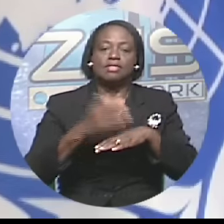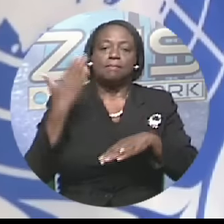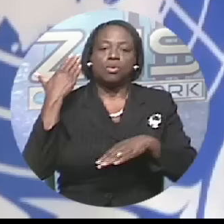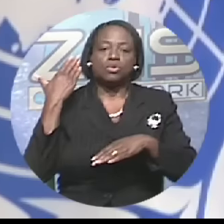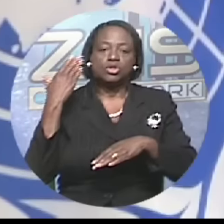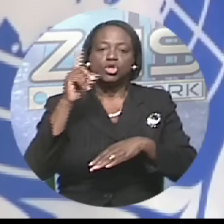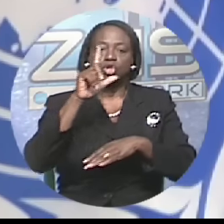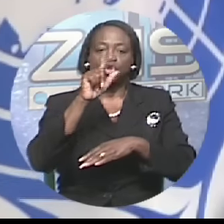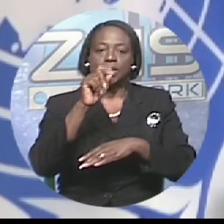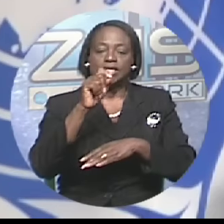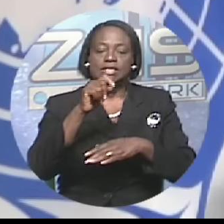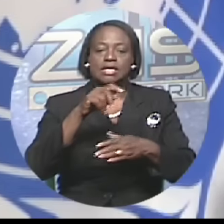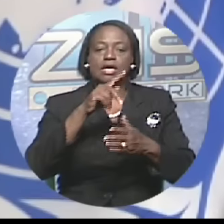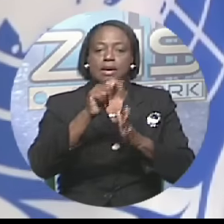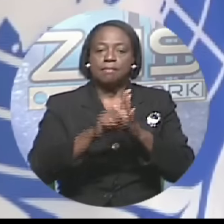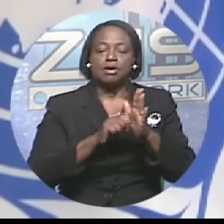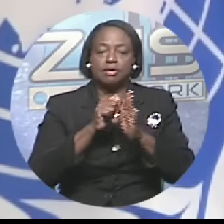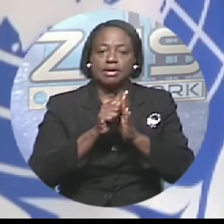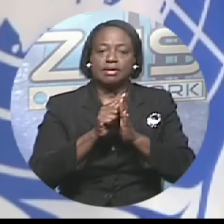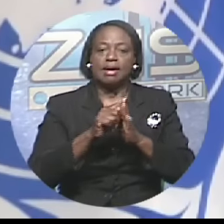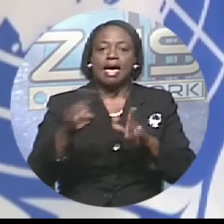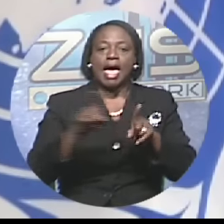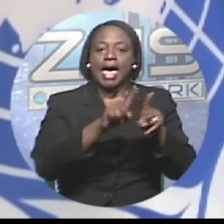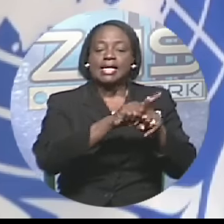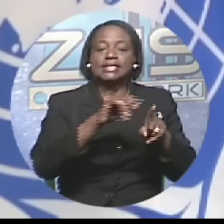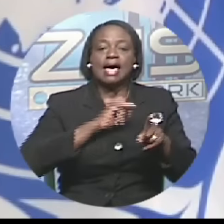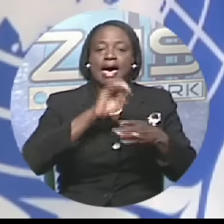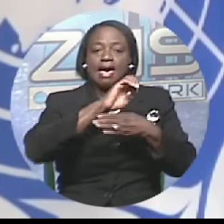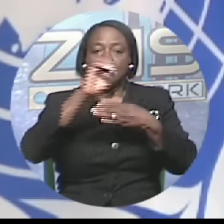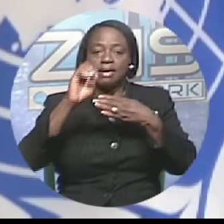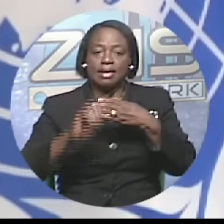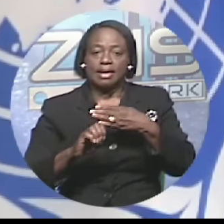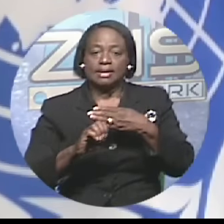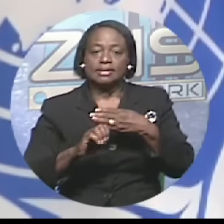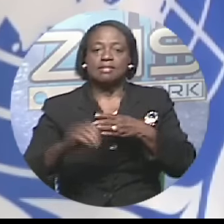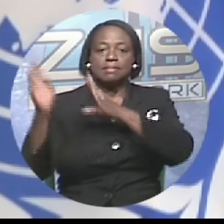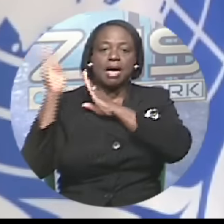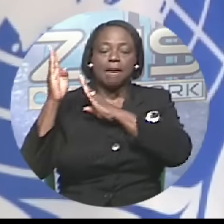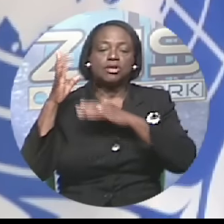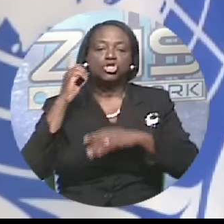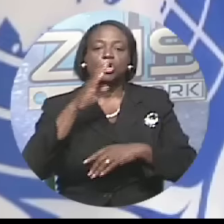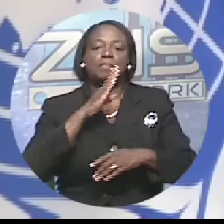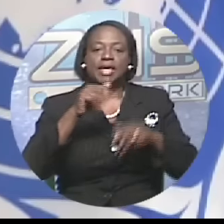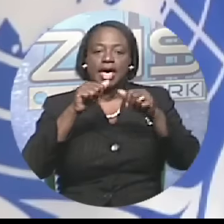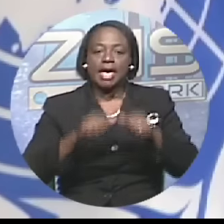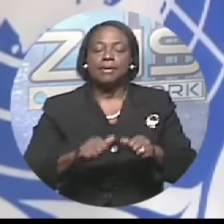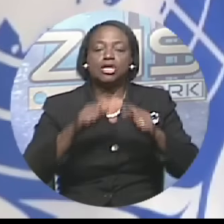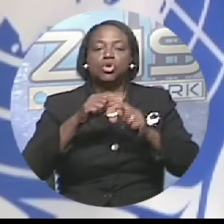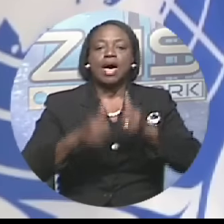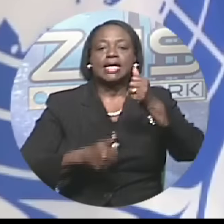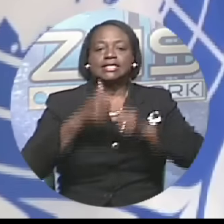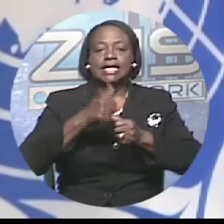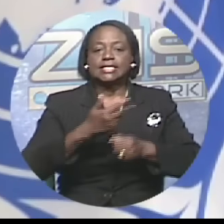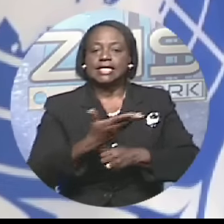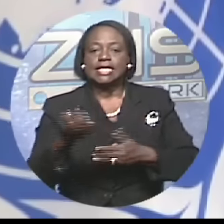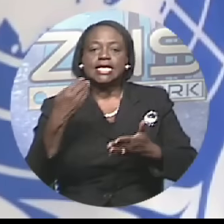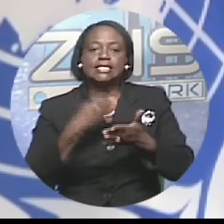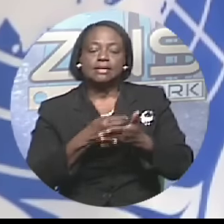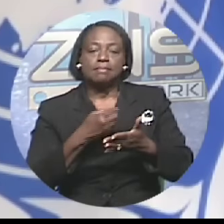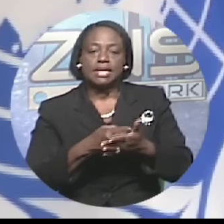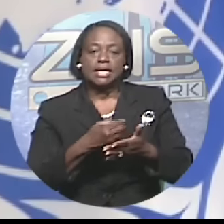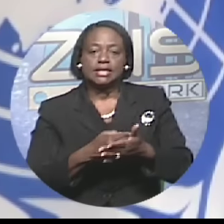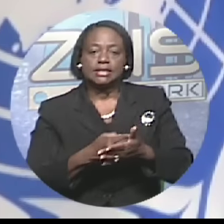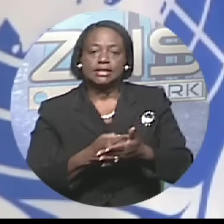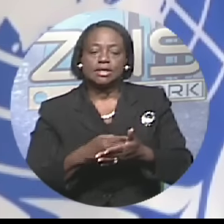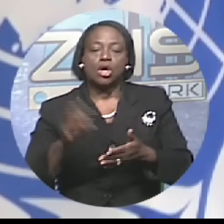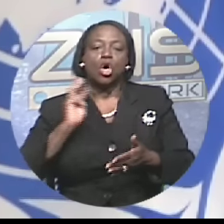period. As I conclude, Mr. President, the Bahamas should be able to access these funds. We